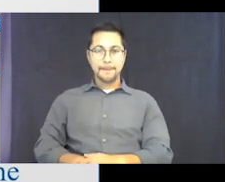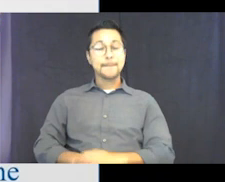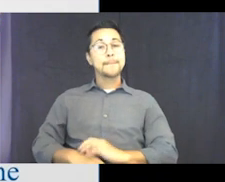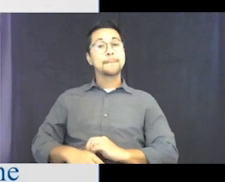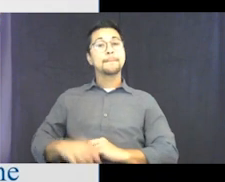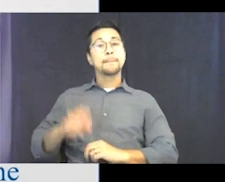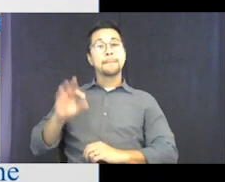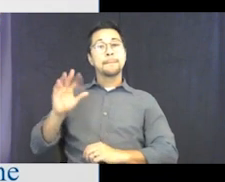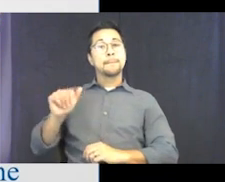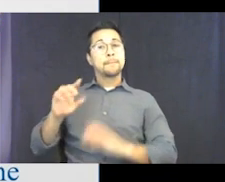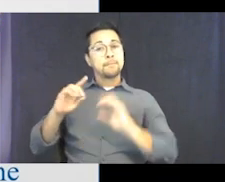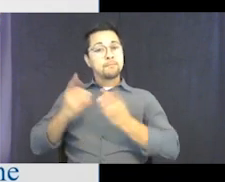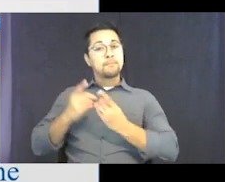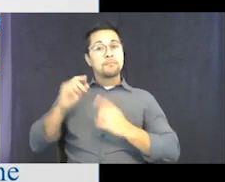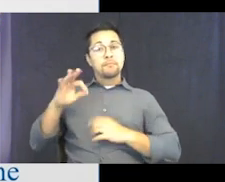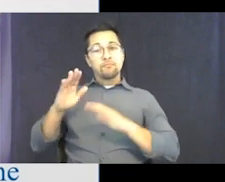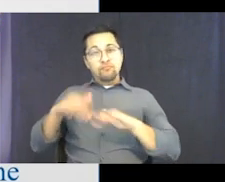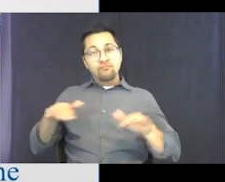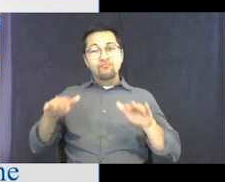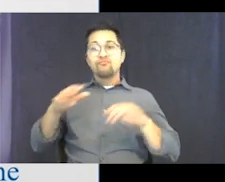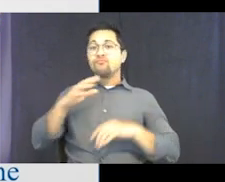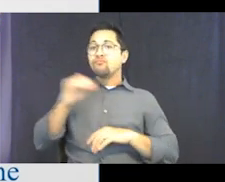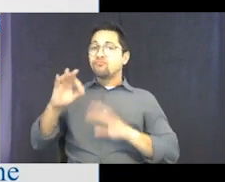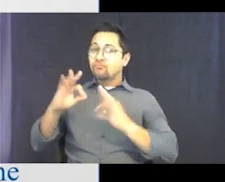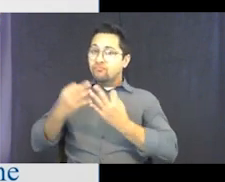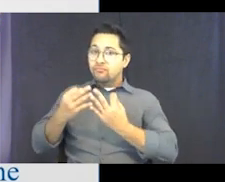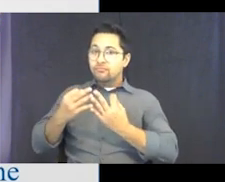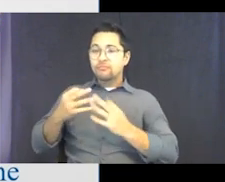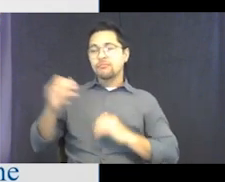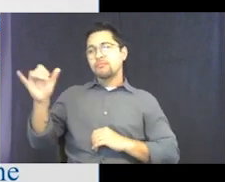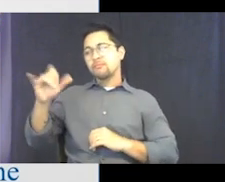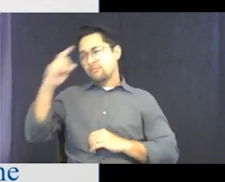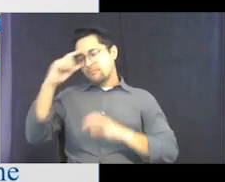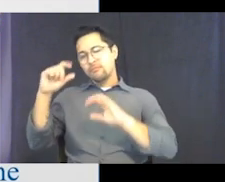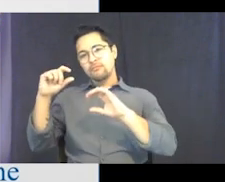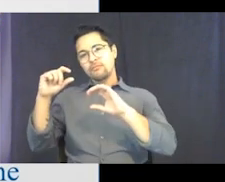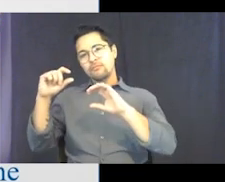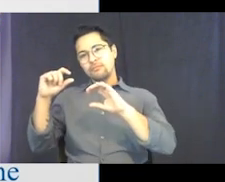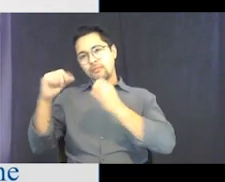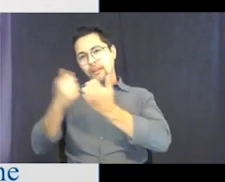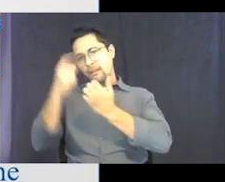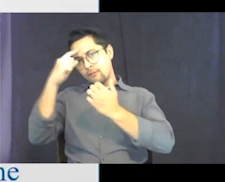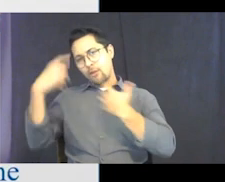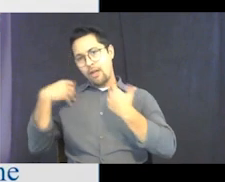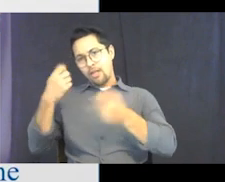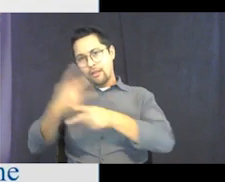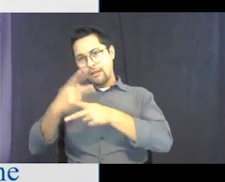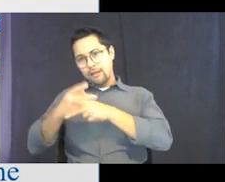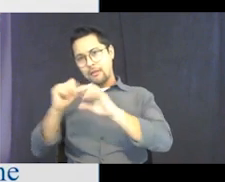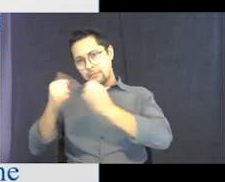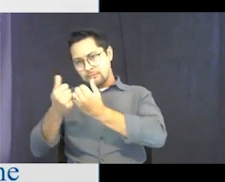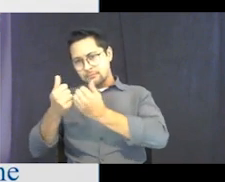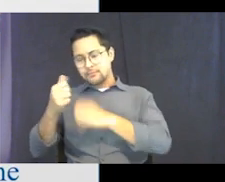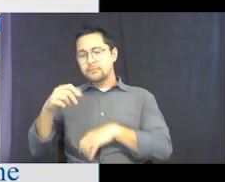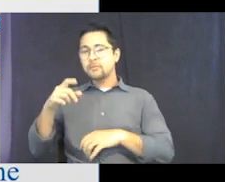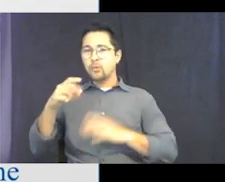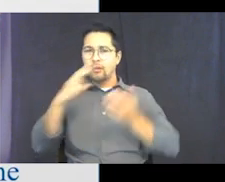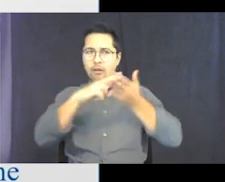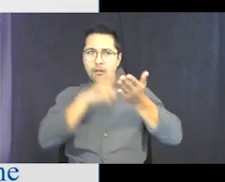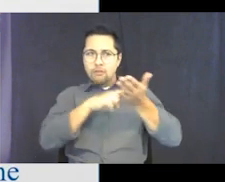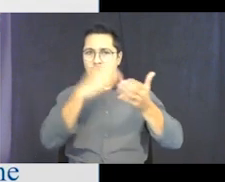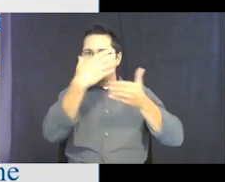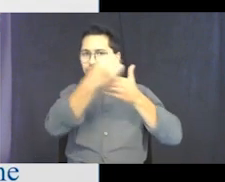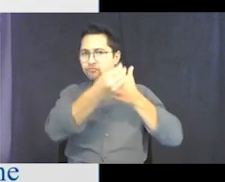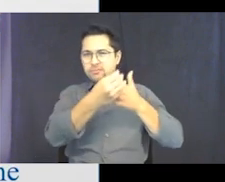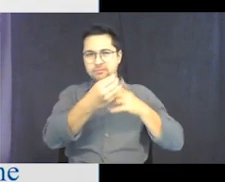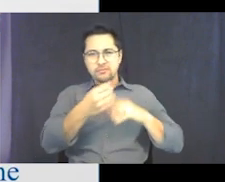So the Florida Department of Children and Families, similar to the Agency for Healthcare Administration, contracts out a number of services